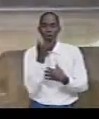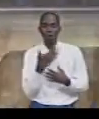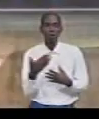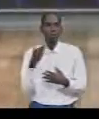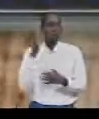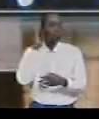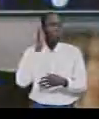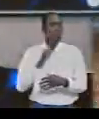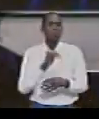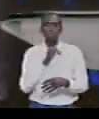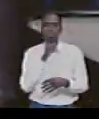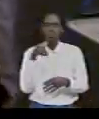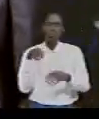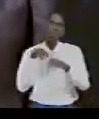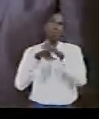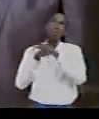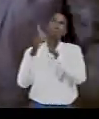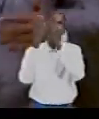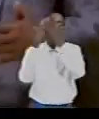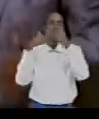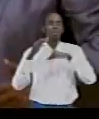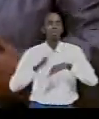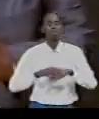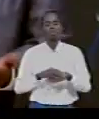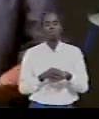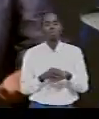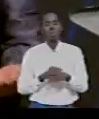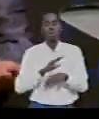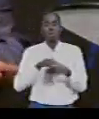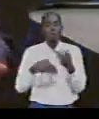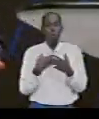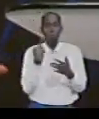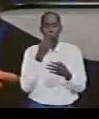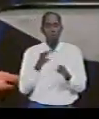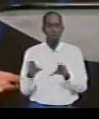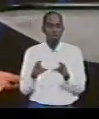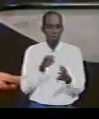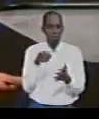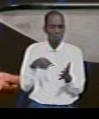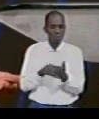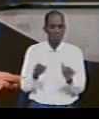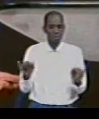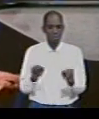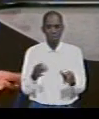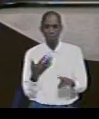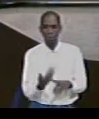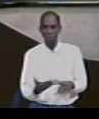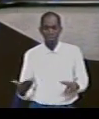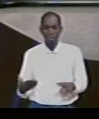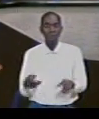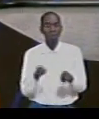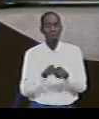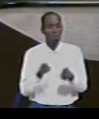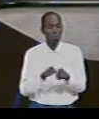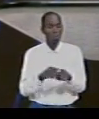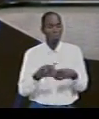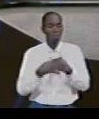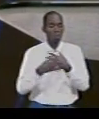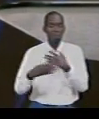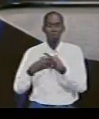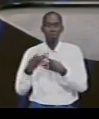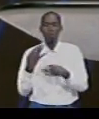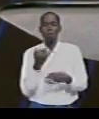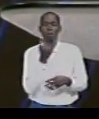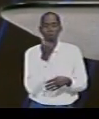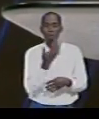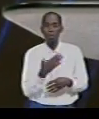inherit the kingdom of God. They which do such things, emulations, they shall not inherit